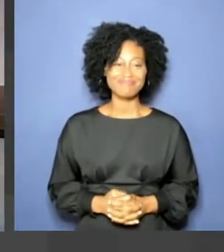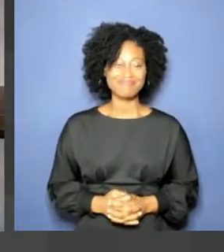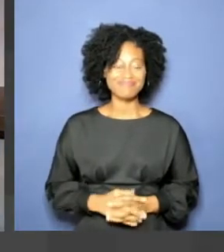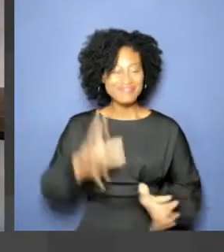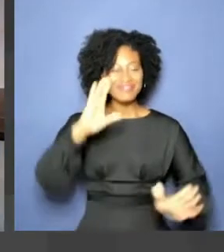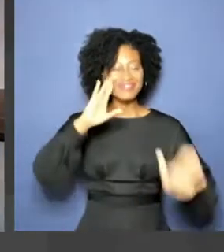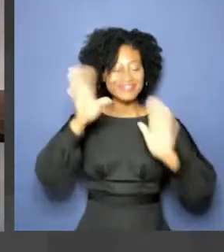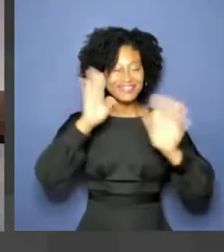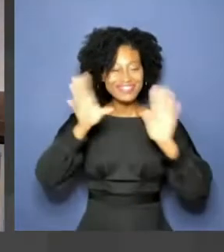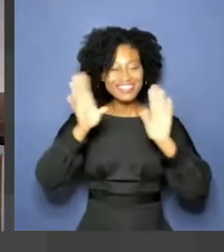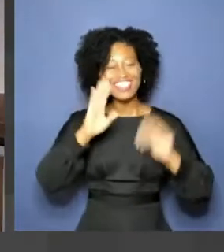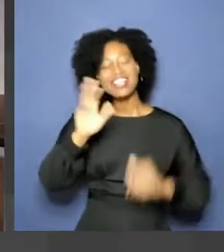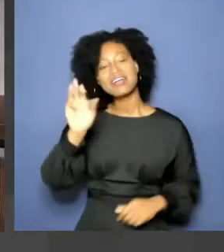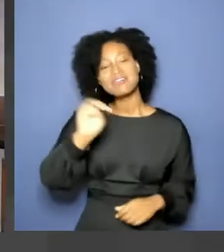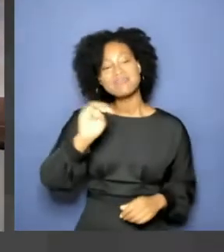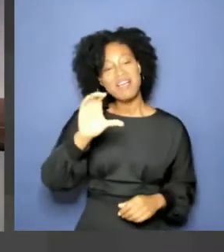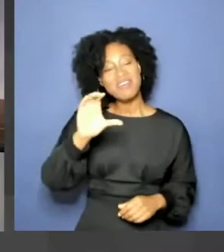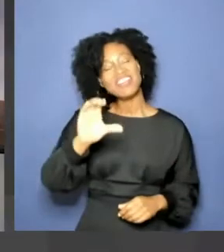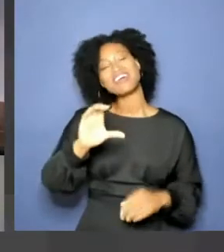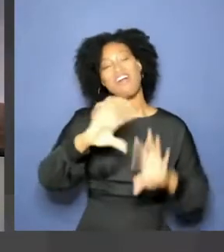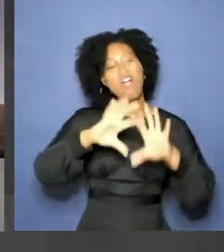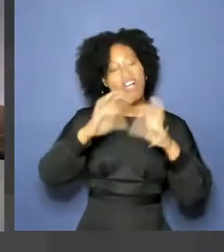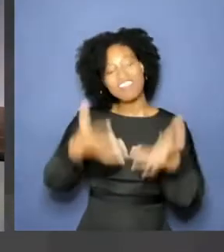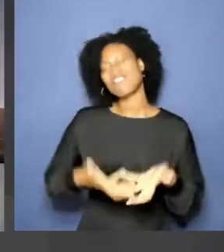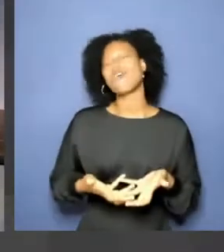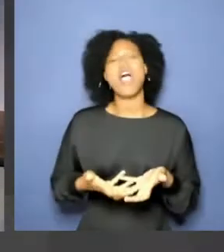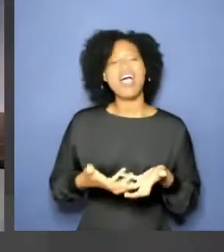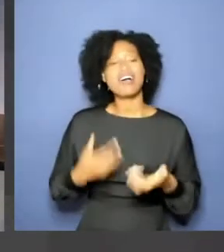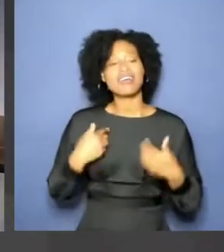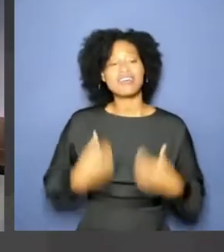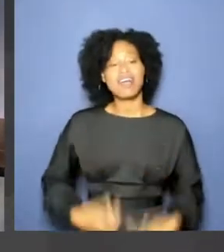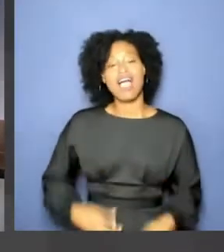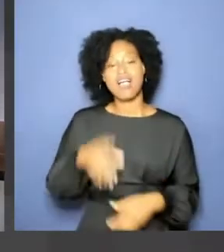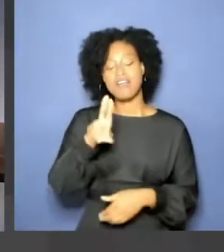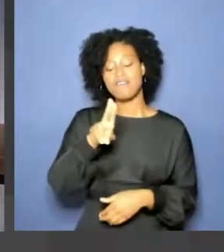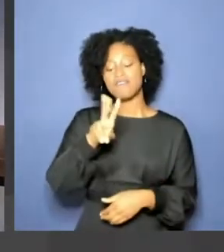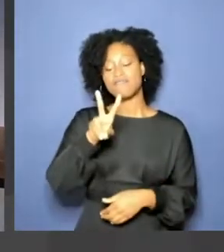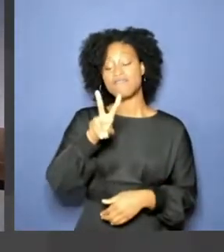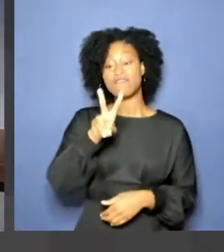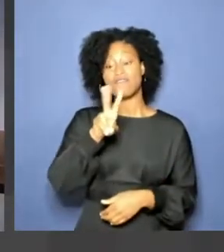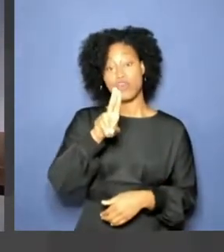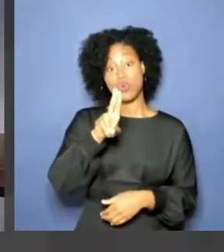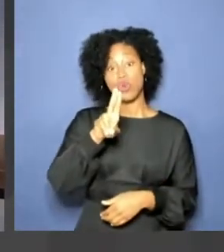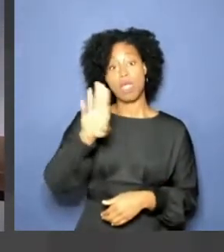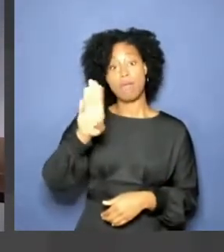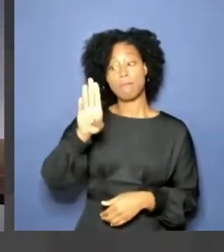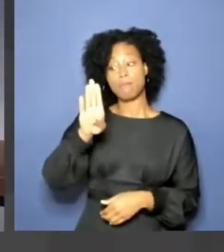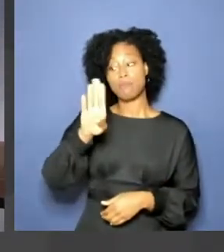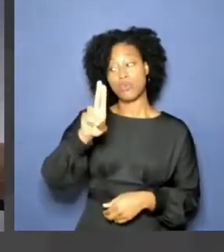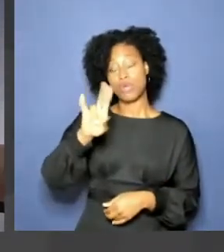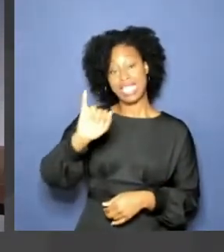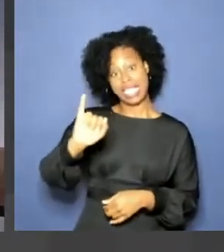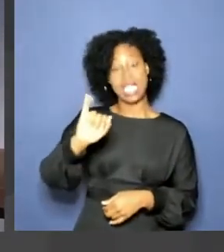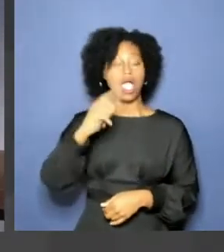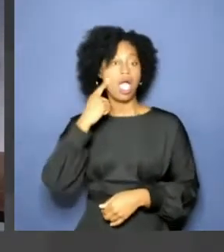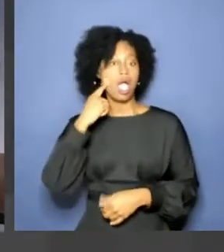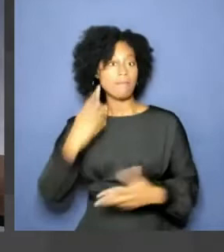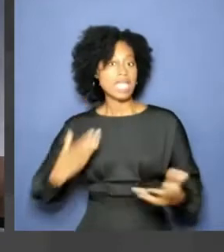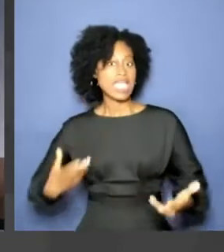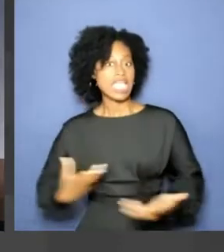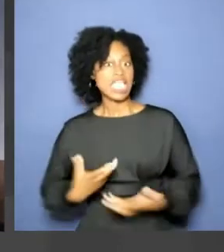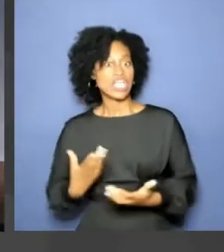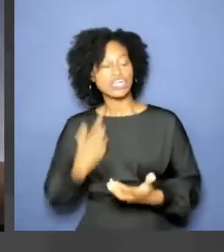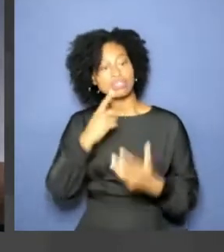Hello, Minecrafters of the world. I'm VooBuoy, and I'm back yet again to help guide you through this year's